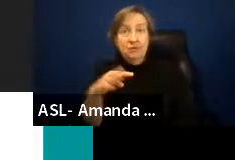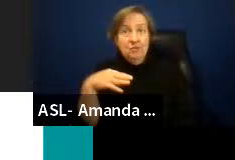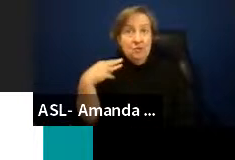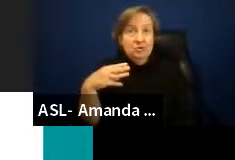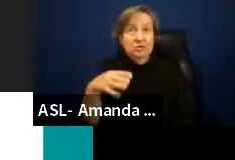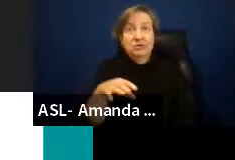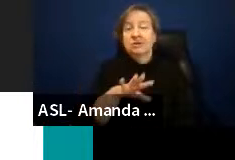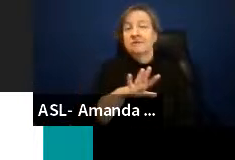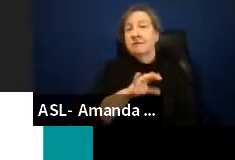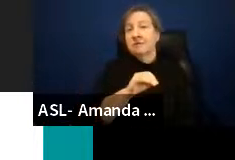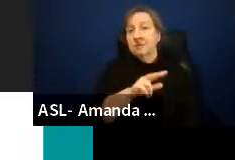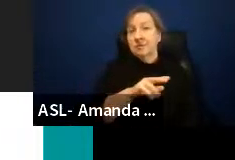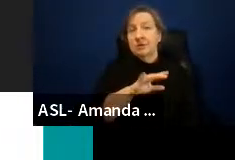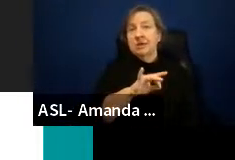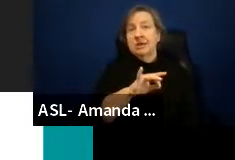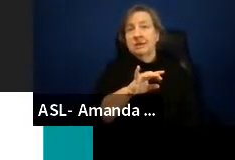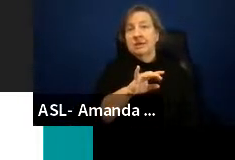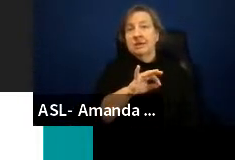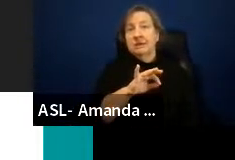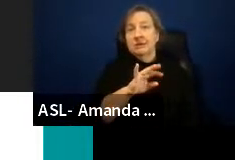503-897-9218 for Oregon, or